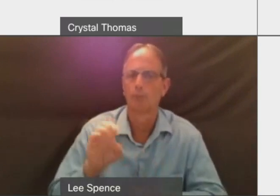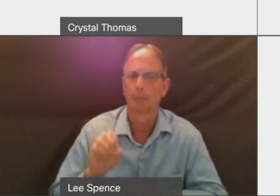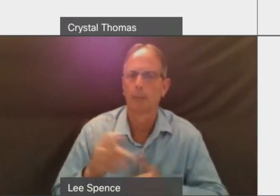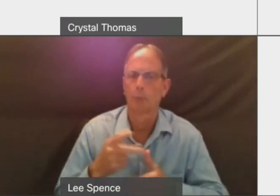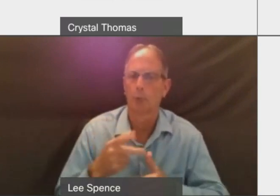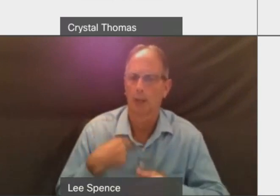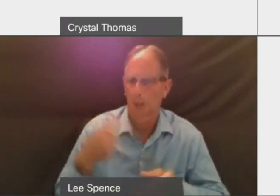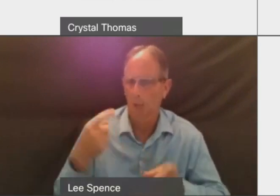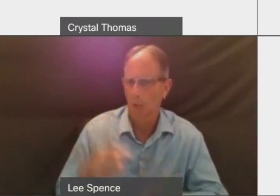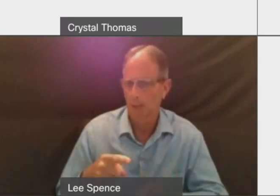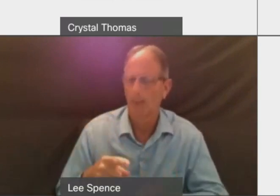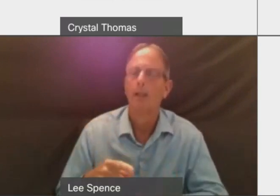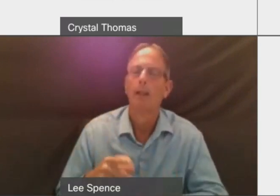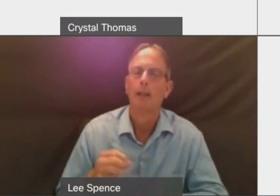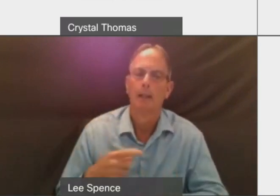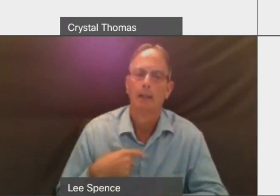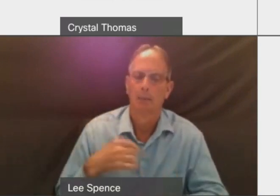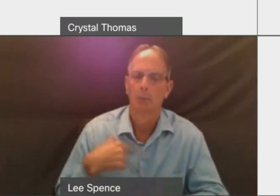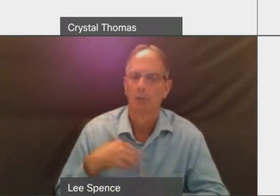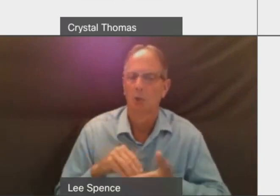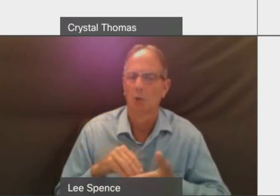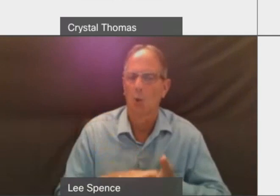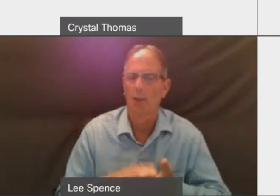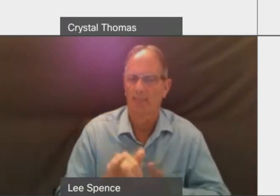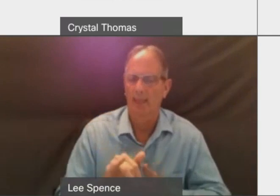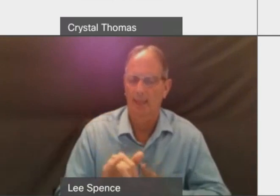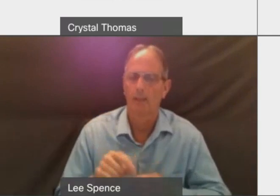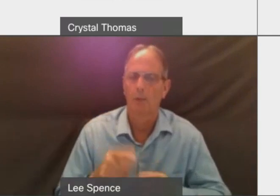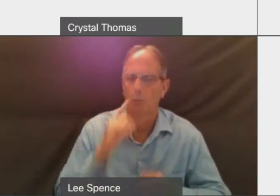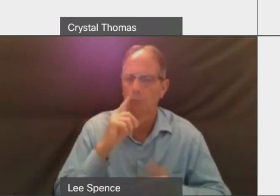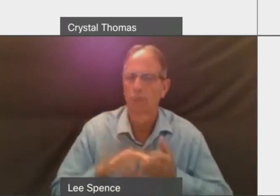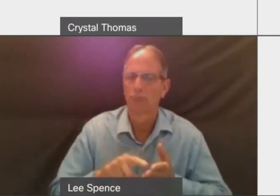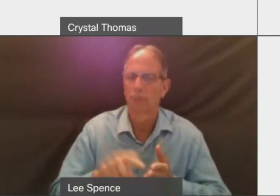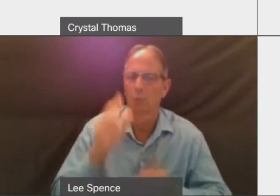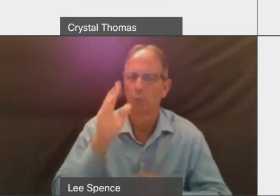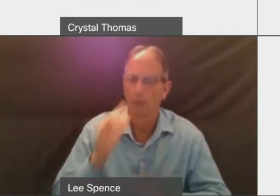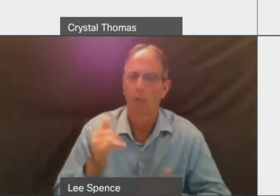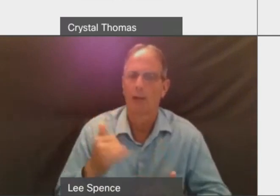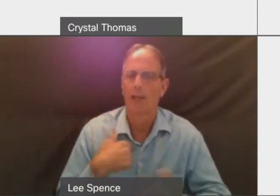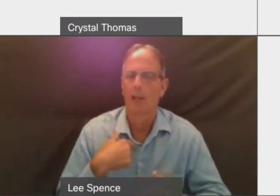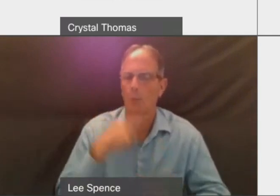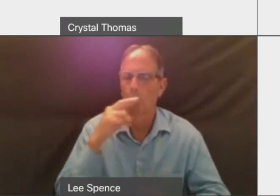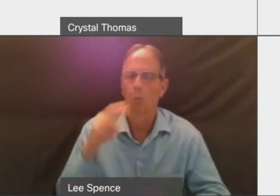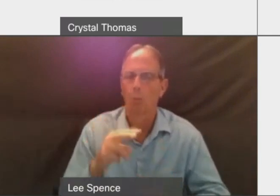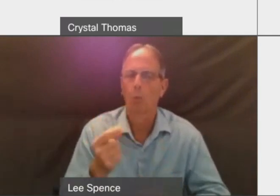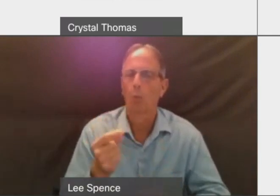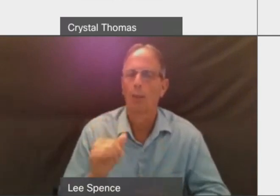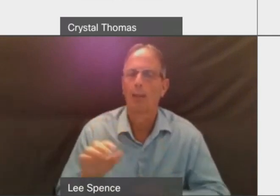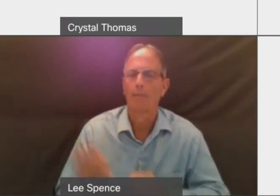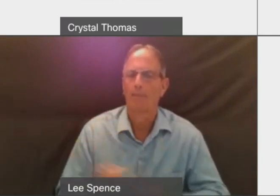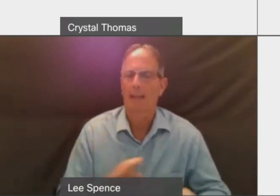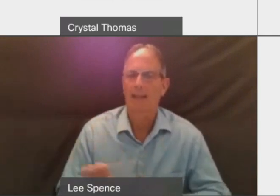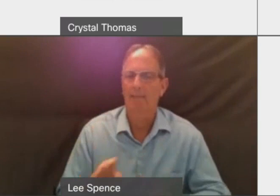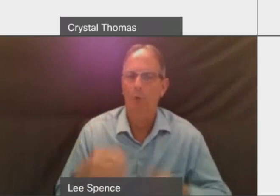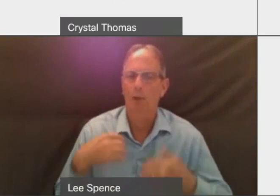that's noted, and I think we'll look into, as I did say, we are looking at behavioral health